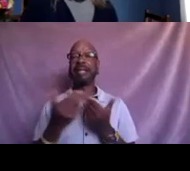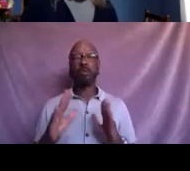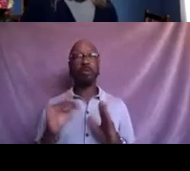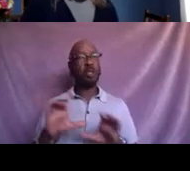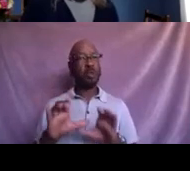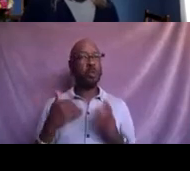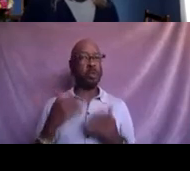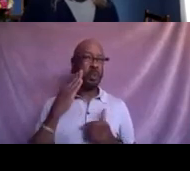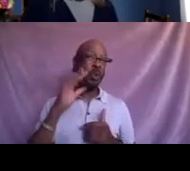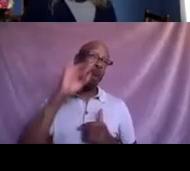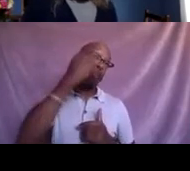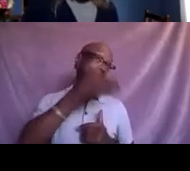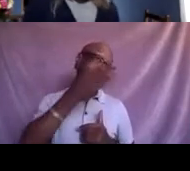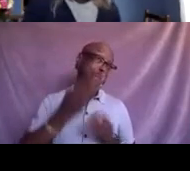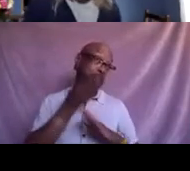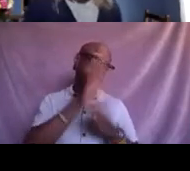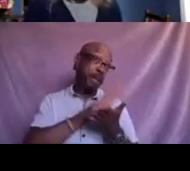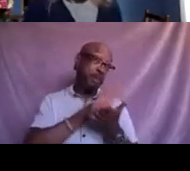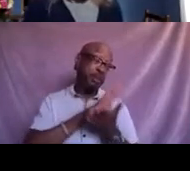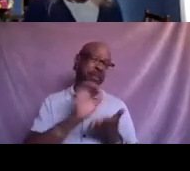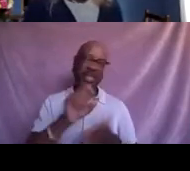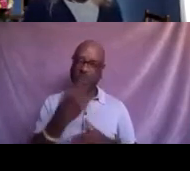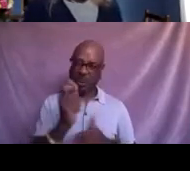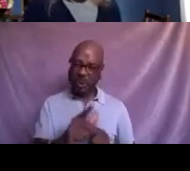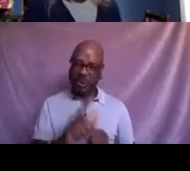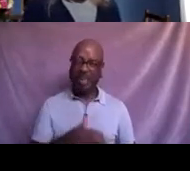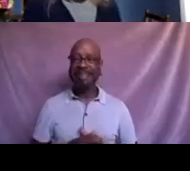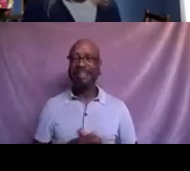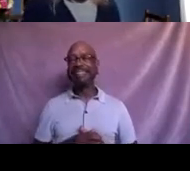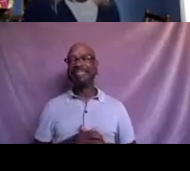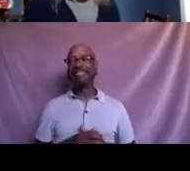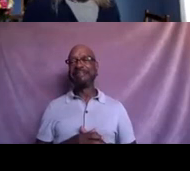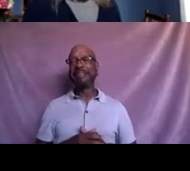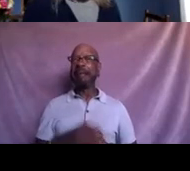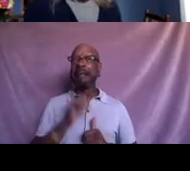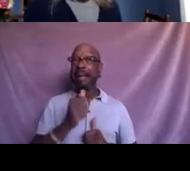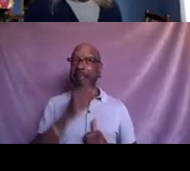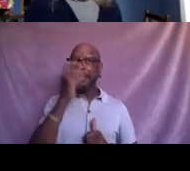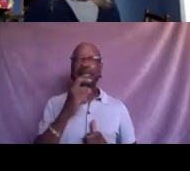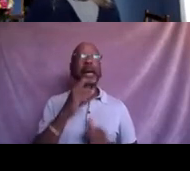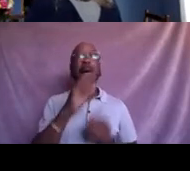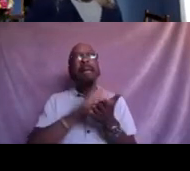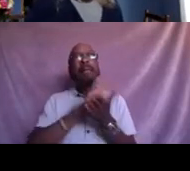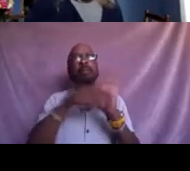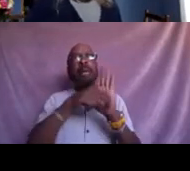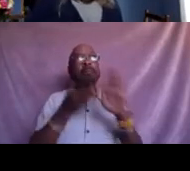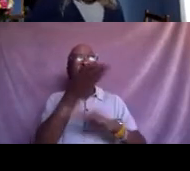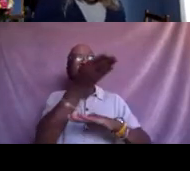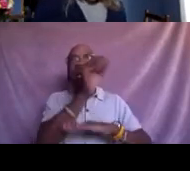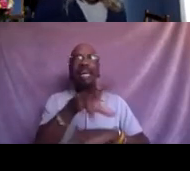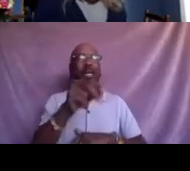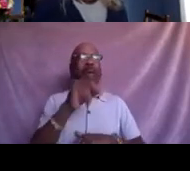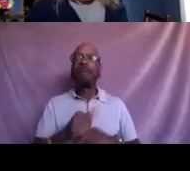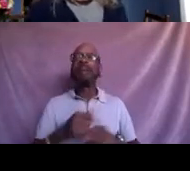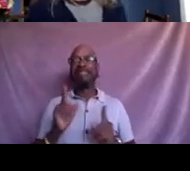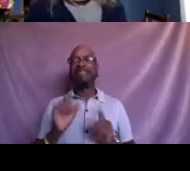in papers. If that's the only thing you're doing, that's a problem. Not that papers are bad, but again, if it's the only thing you're doing, that's a problem. Or you can also have it, you